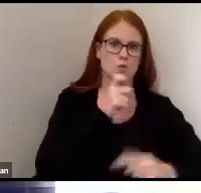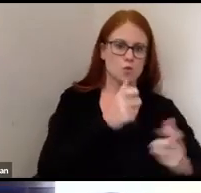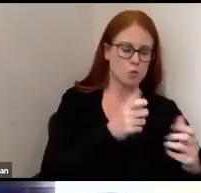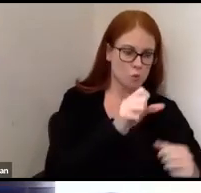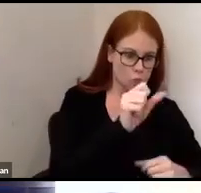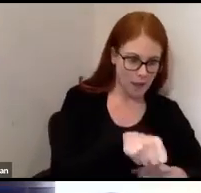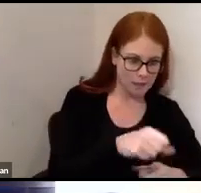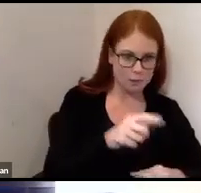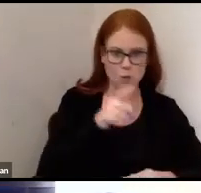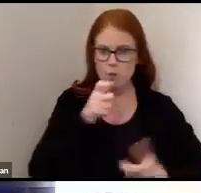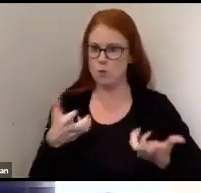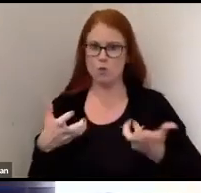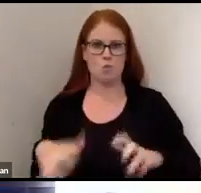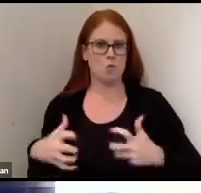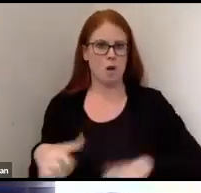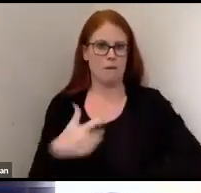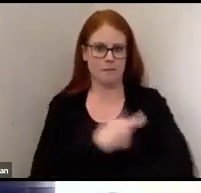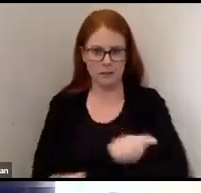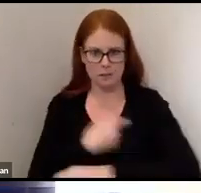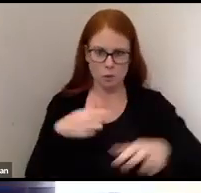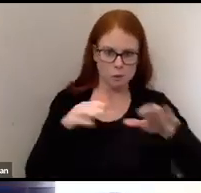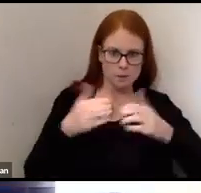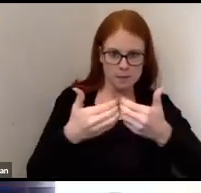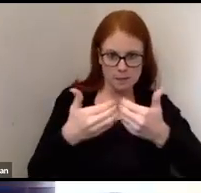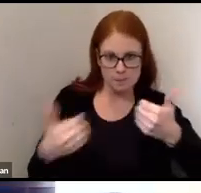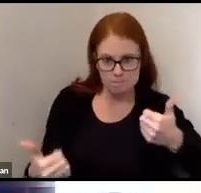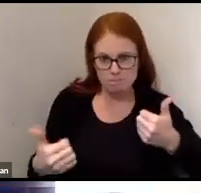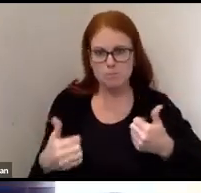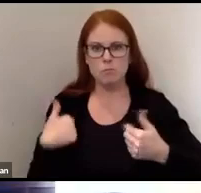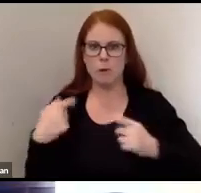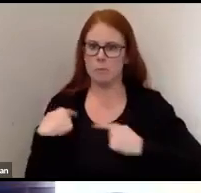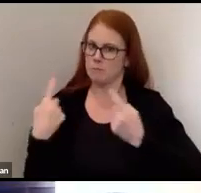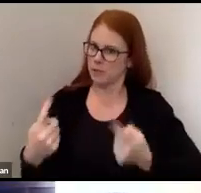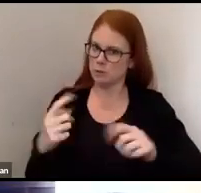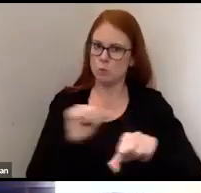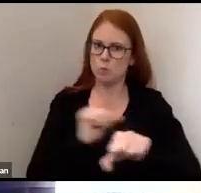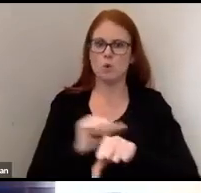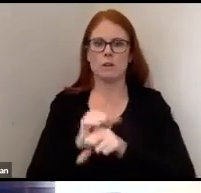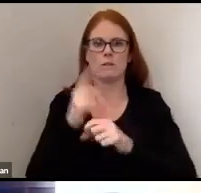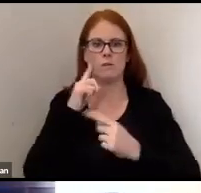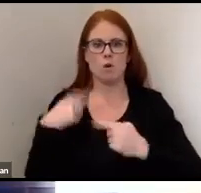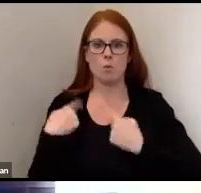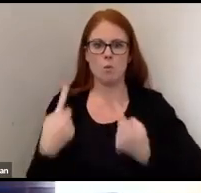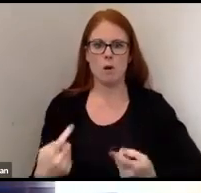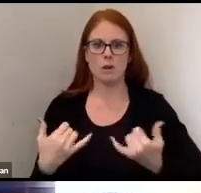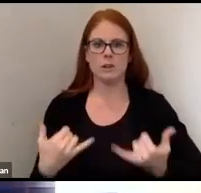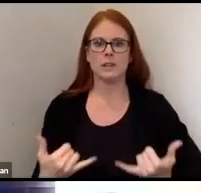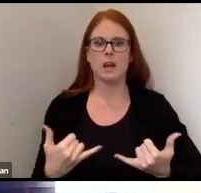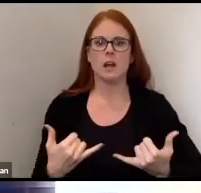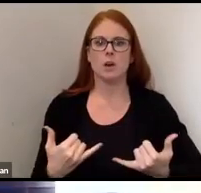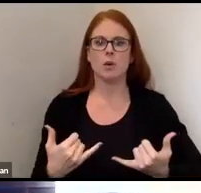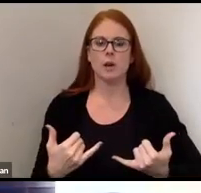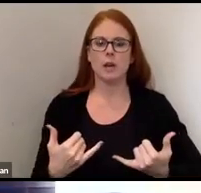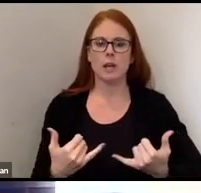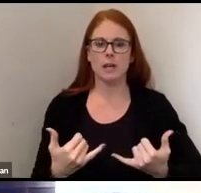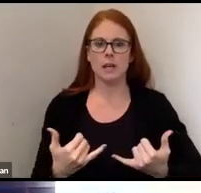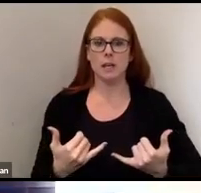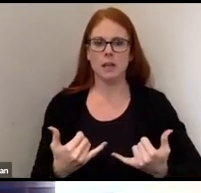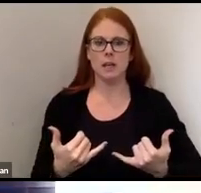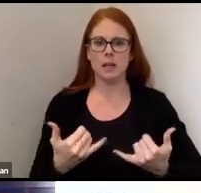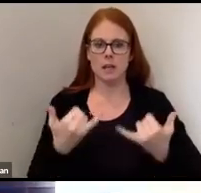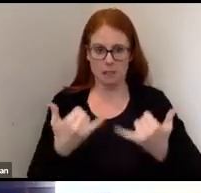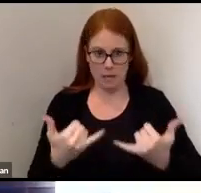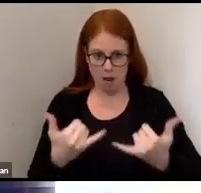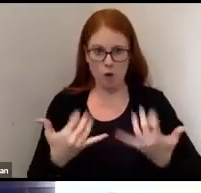so those are efforts that we've been working on for a while. But now that those details